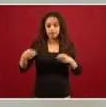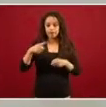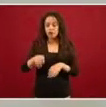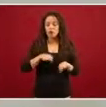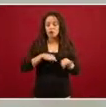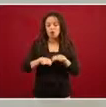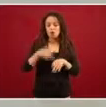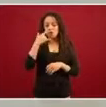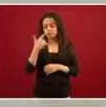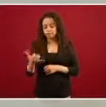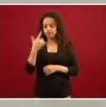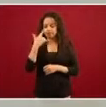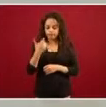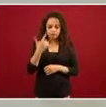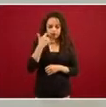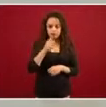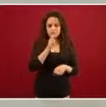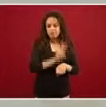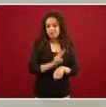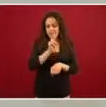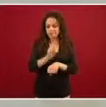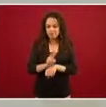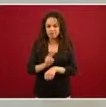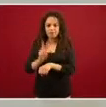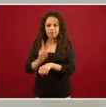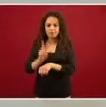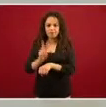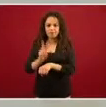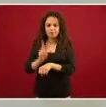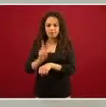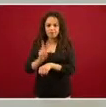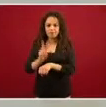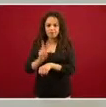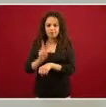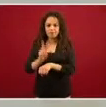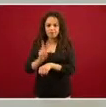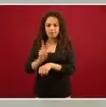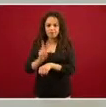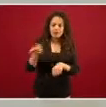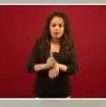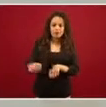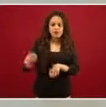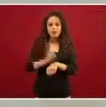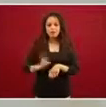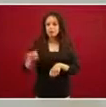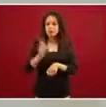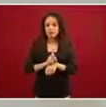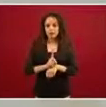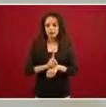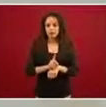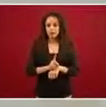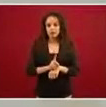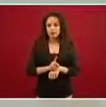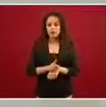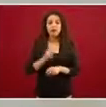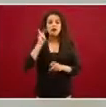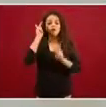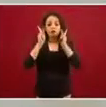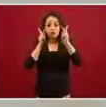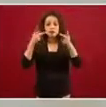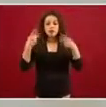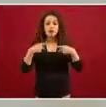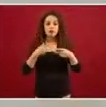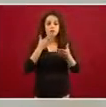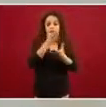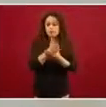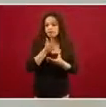of the people that are working with us every day, not only at offices but also on the